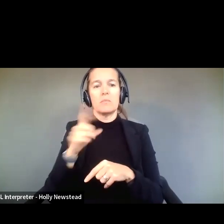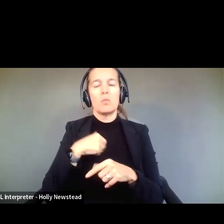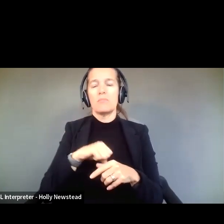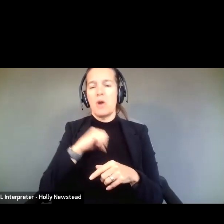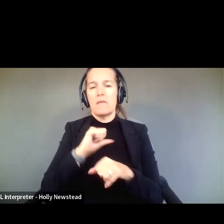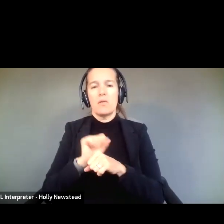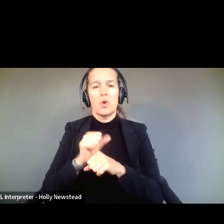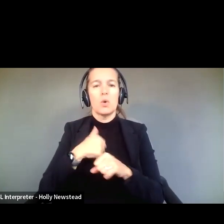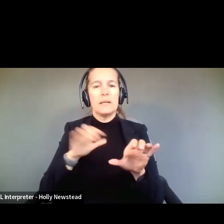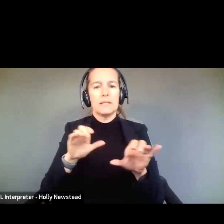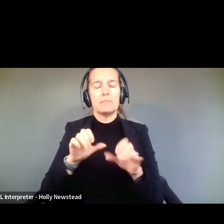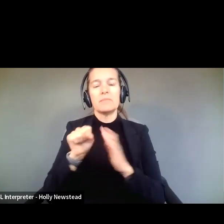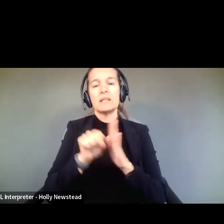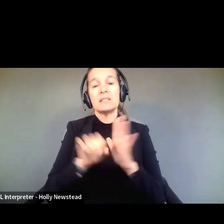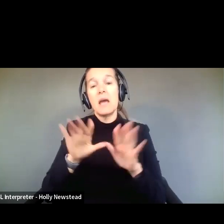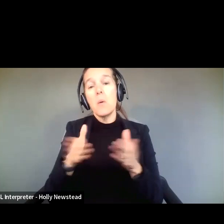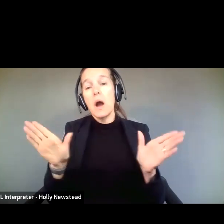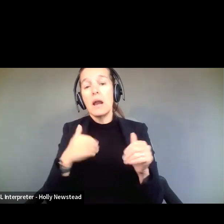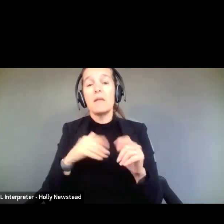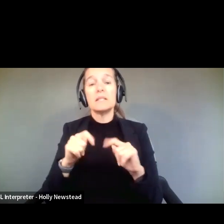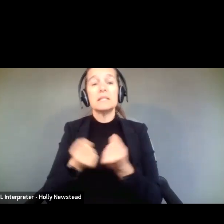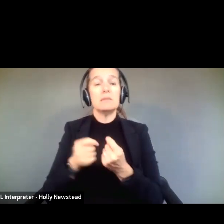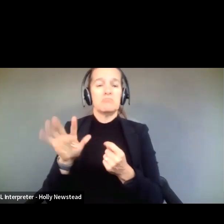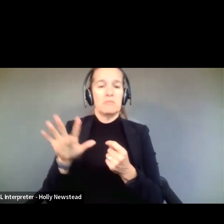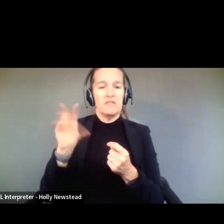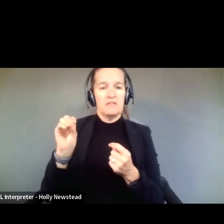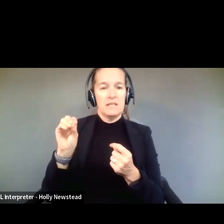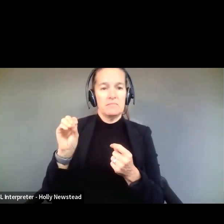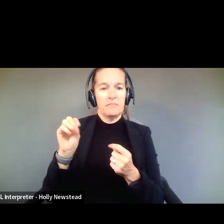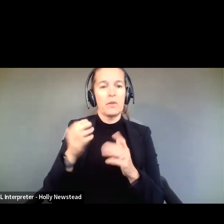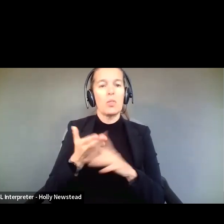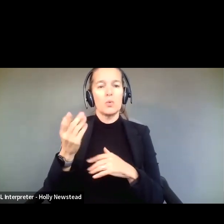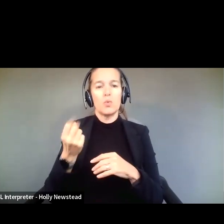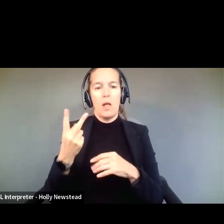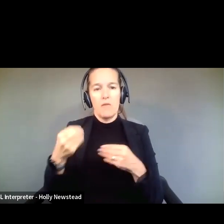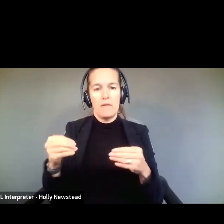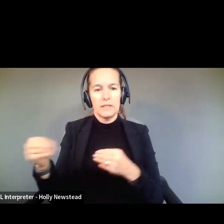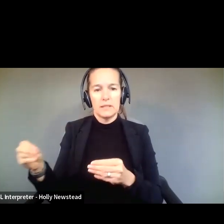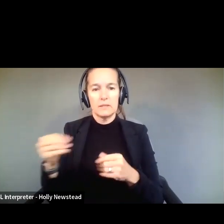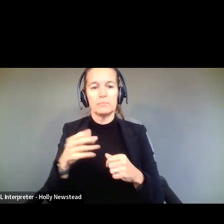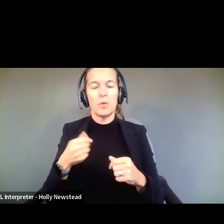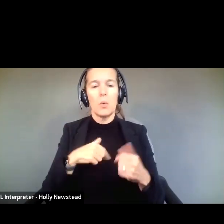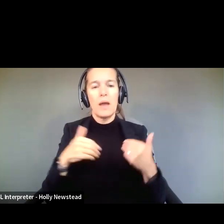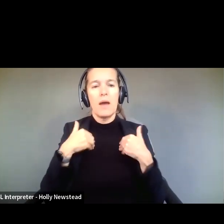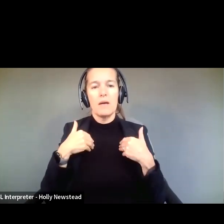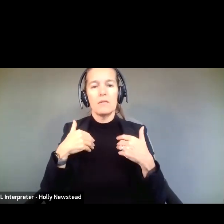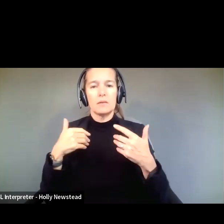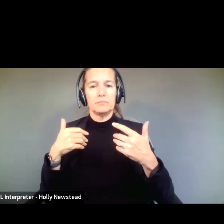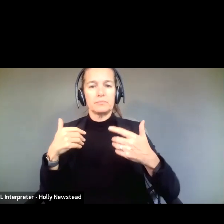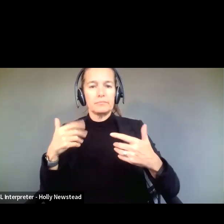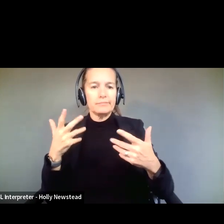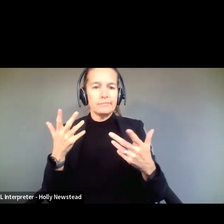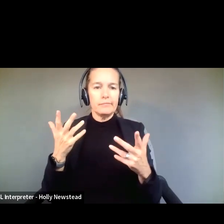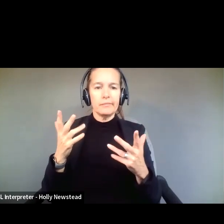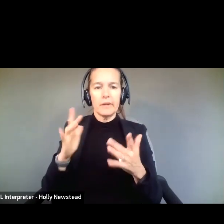did. Statewide, we have a team of 50 throughout 12 offices. So we have reach through roots of the